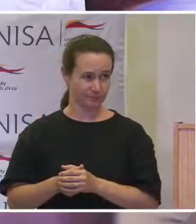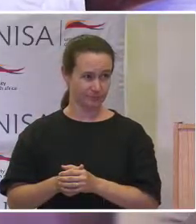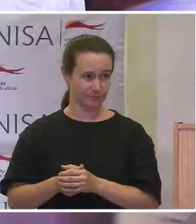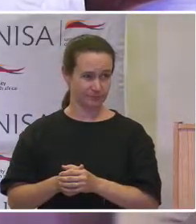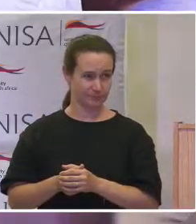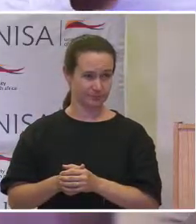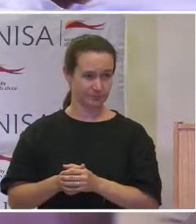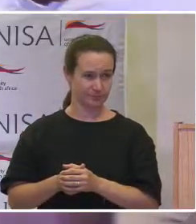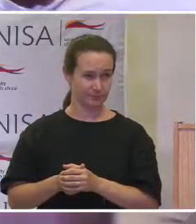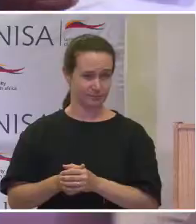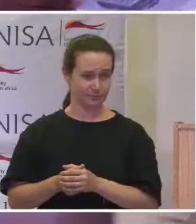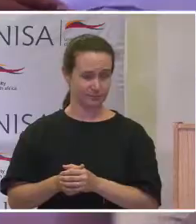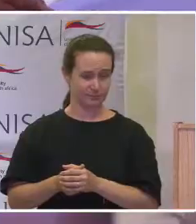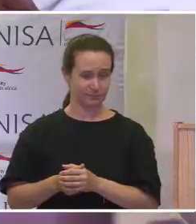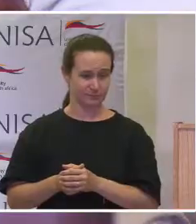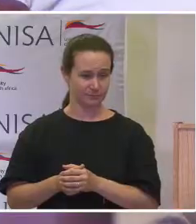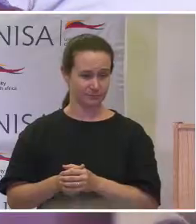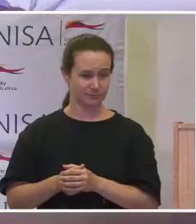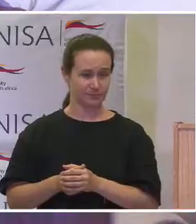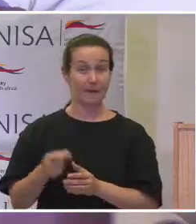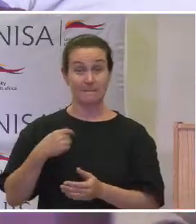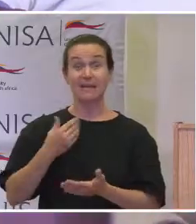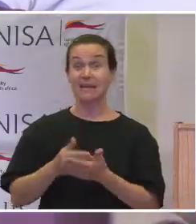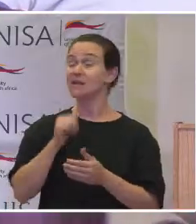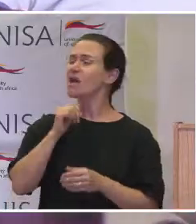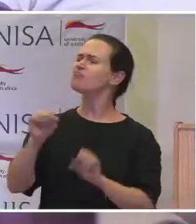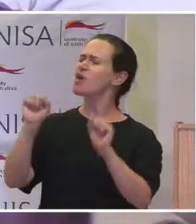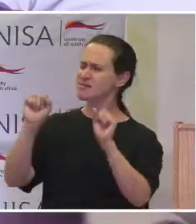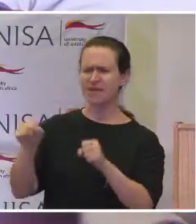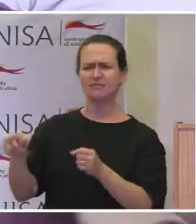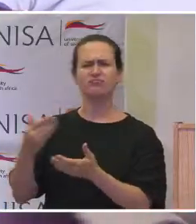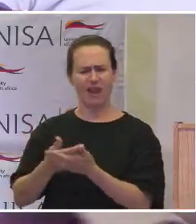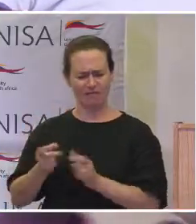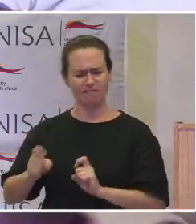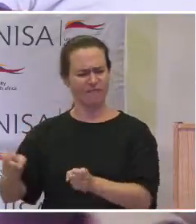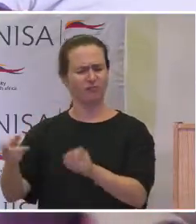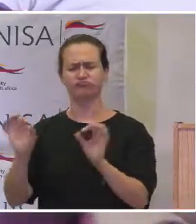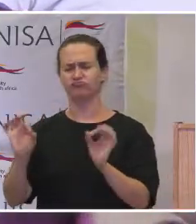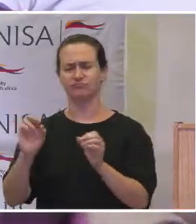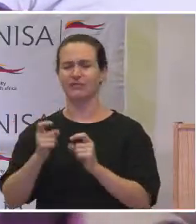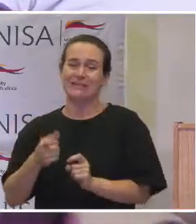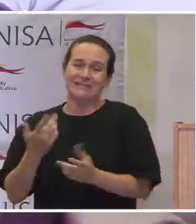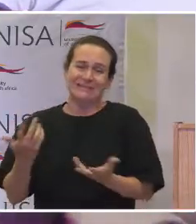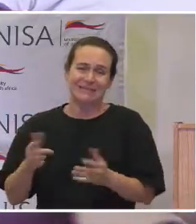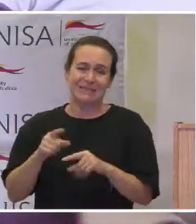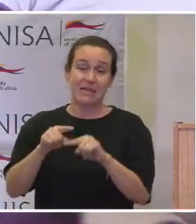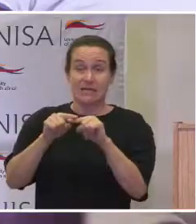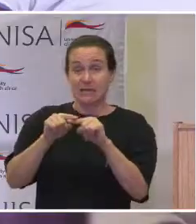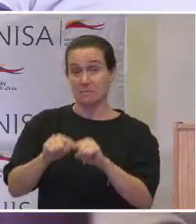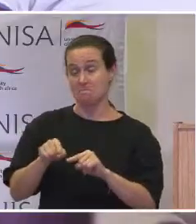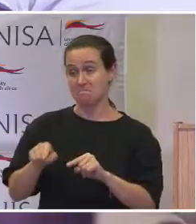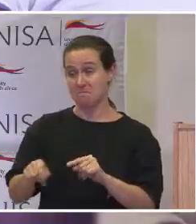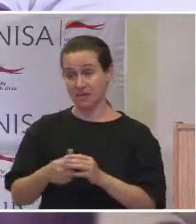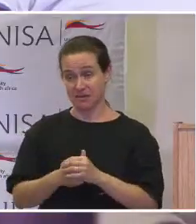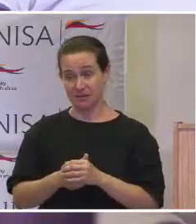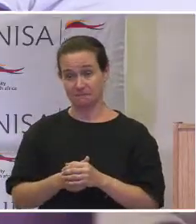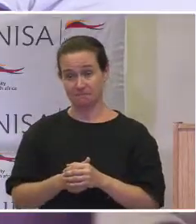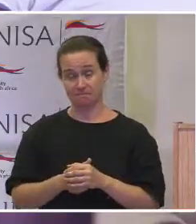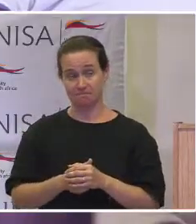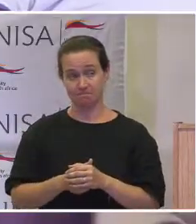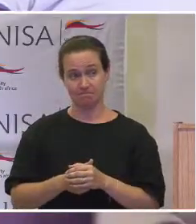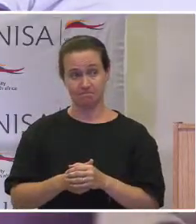that, I cannot say yes, they can be fast enough. It depends now on them, that